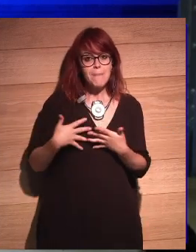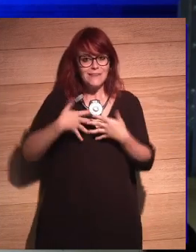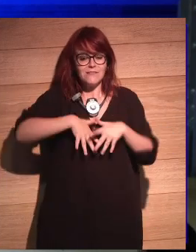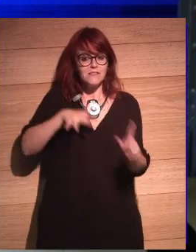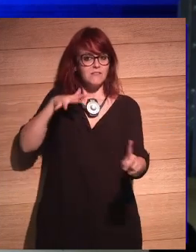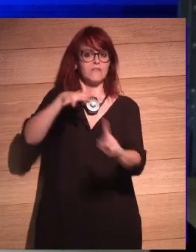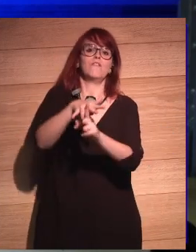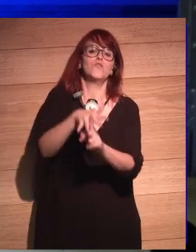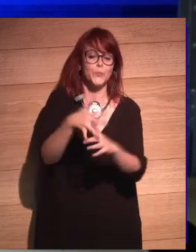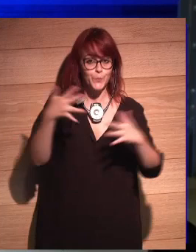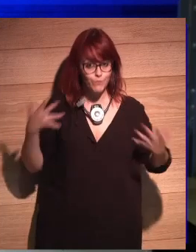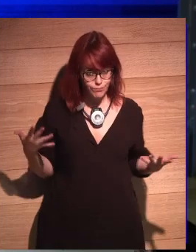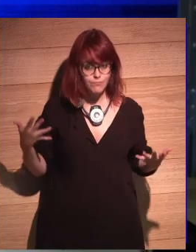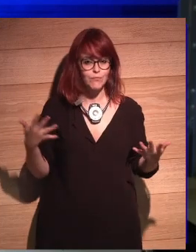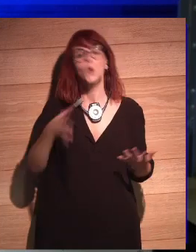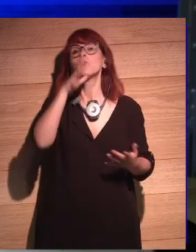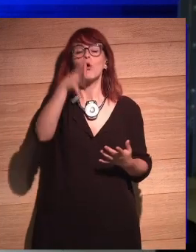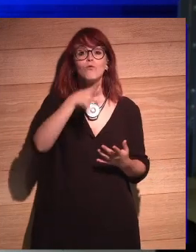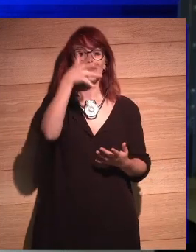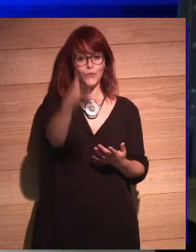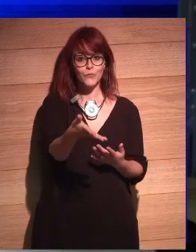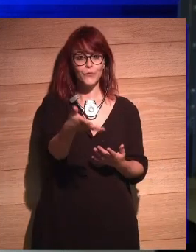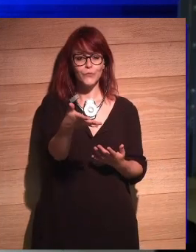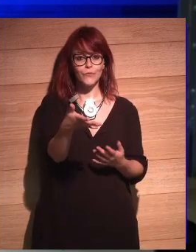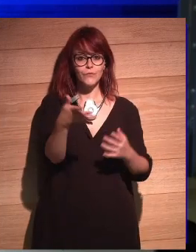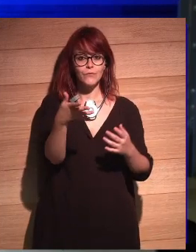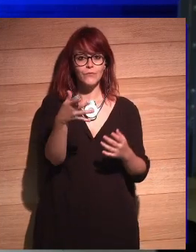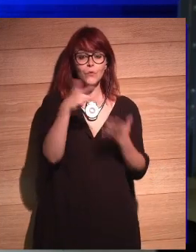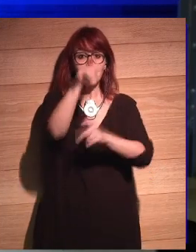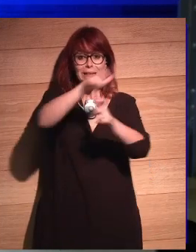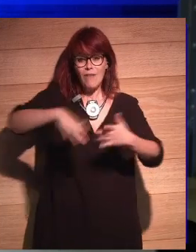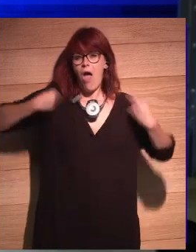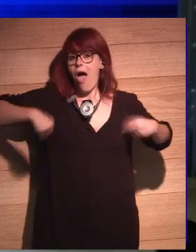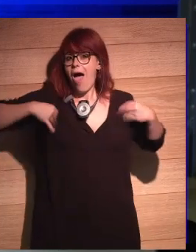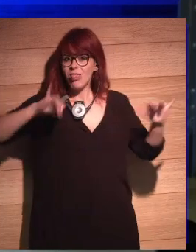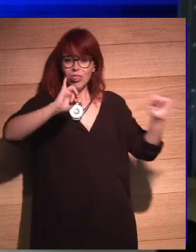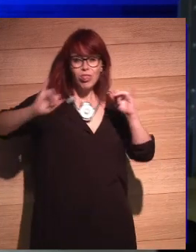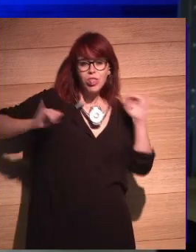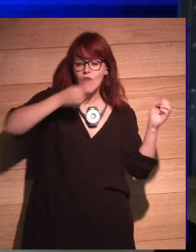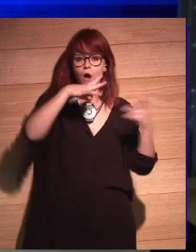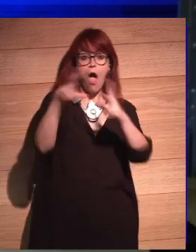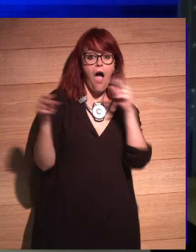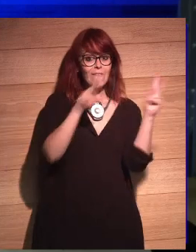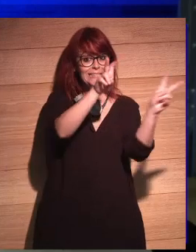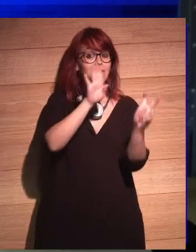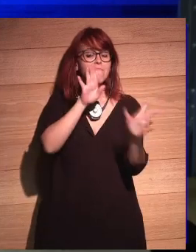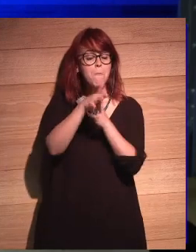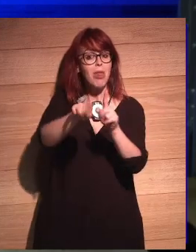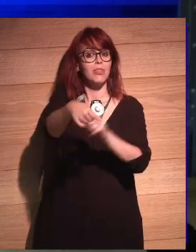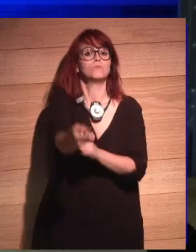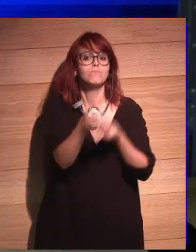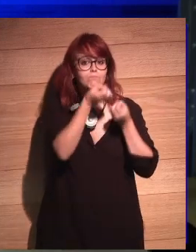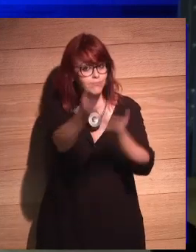why is that people really have a great time, and they talk about it, but you need to be